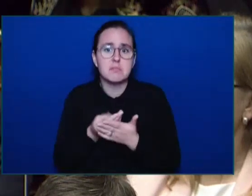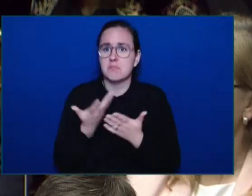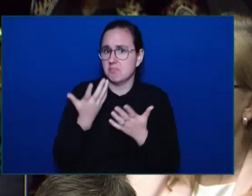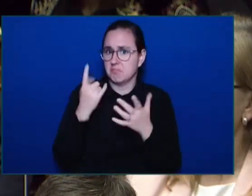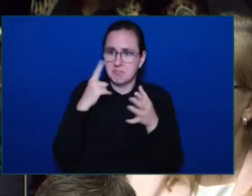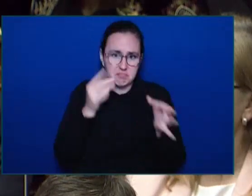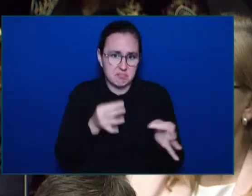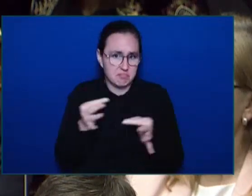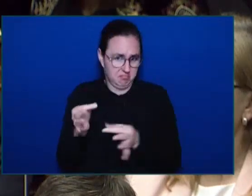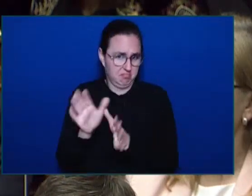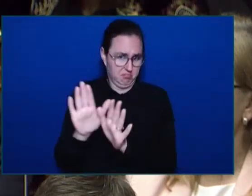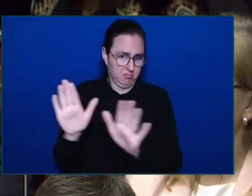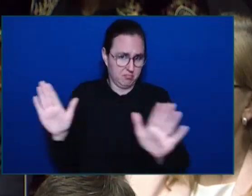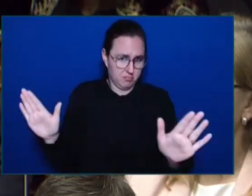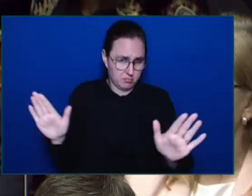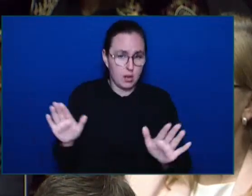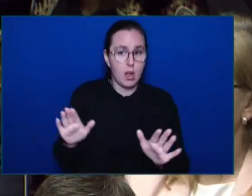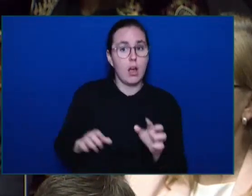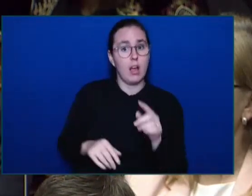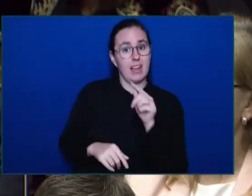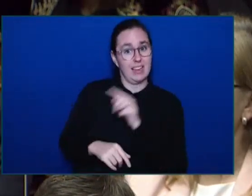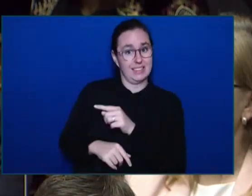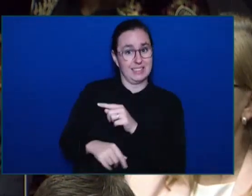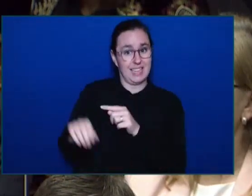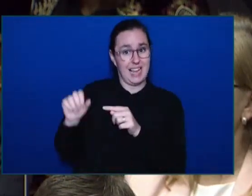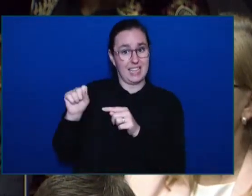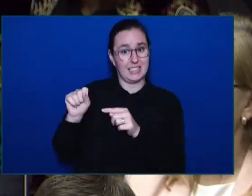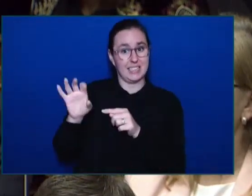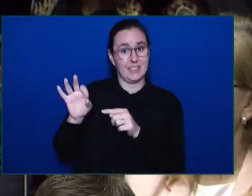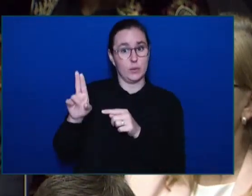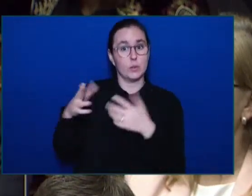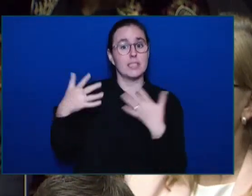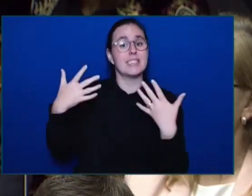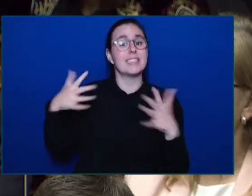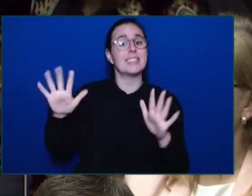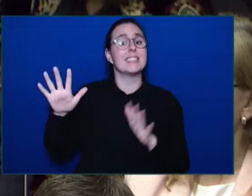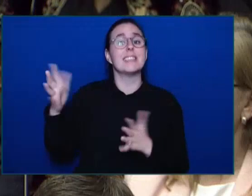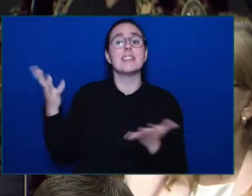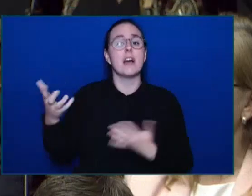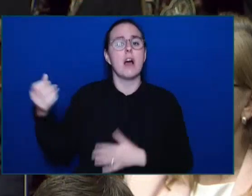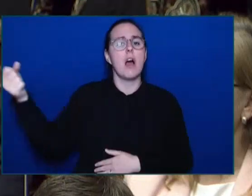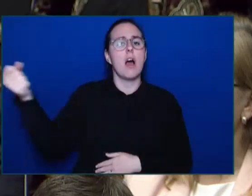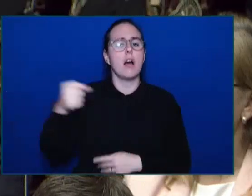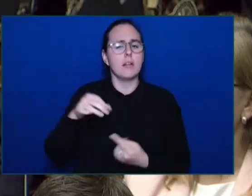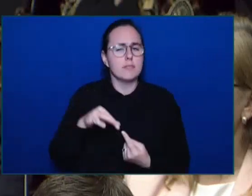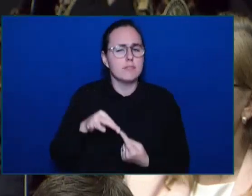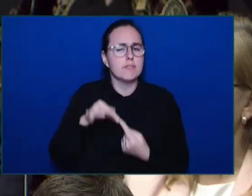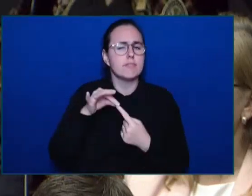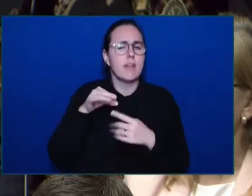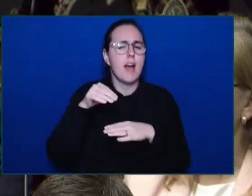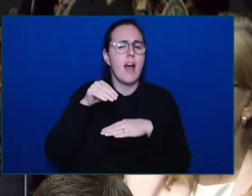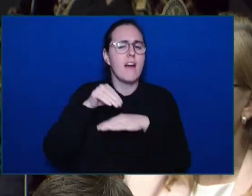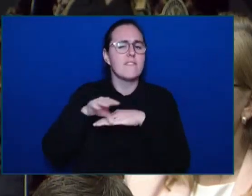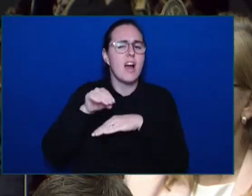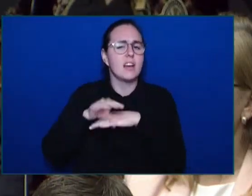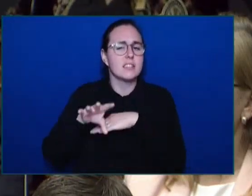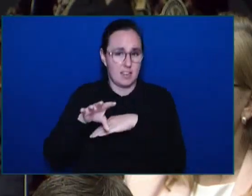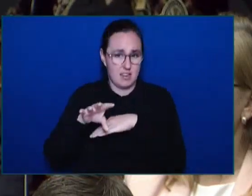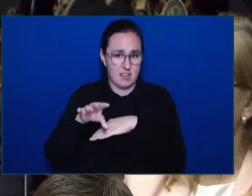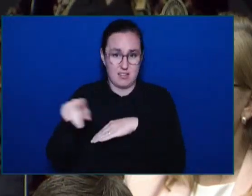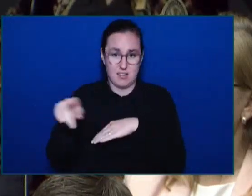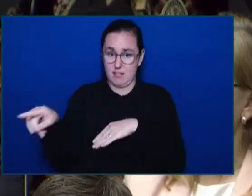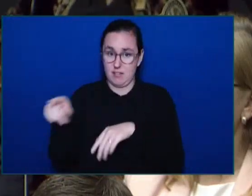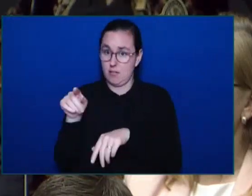hired a special advisor that will be working with the Football Alumni Association, with the student athletes, with the